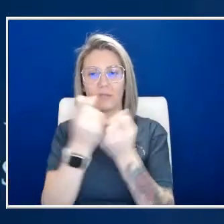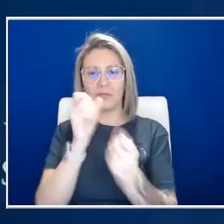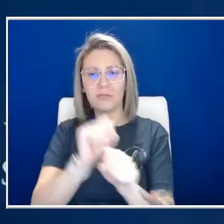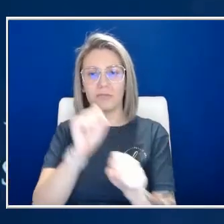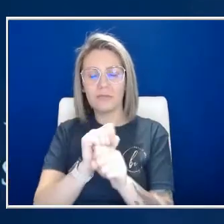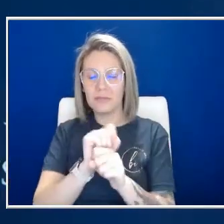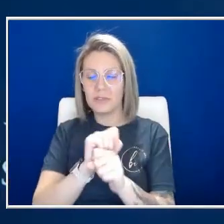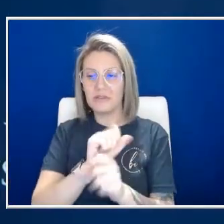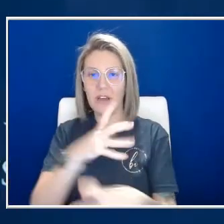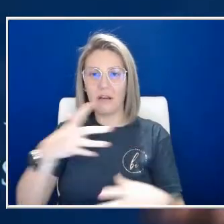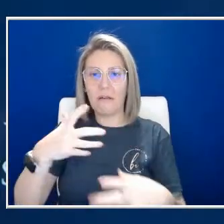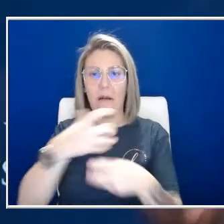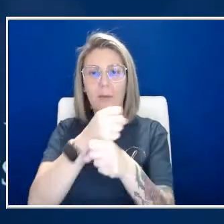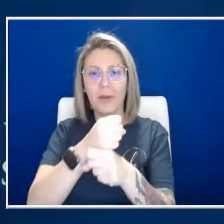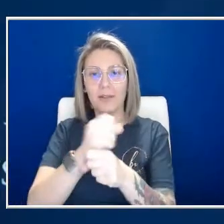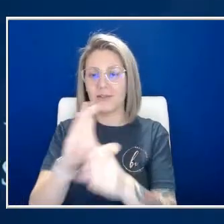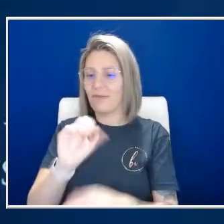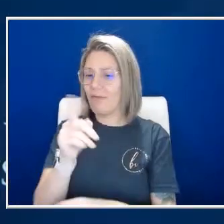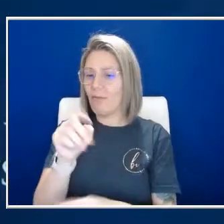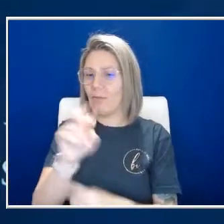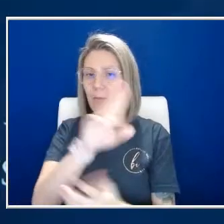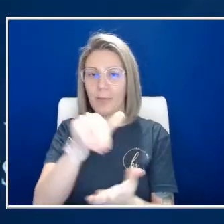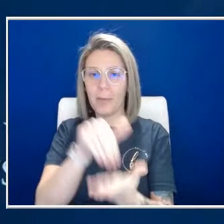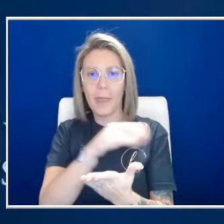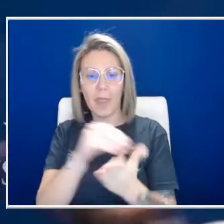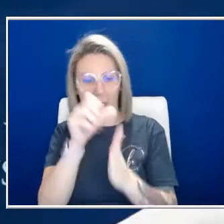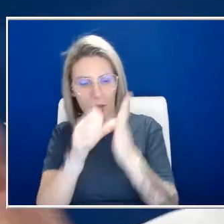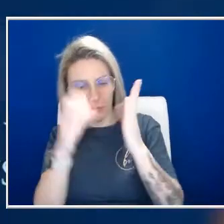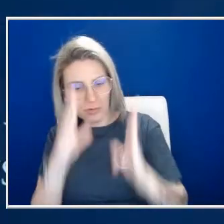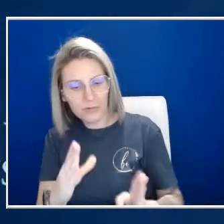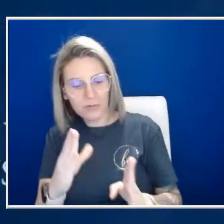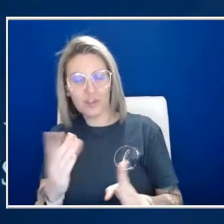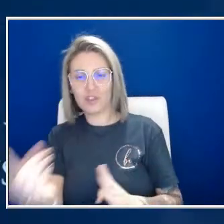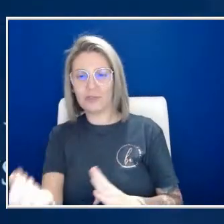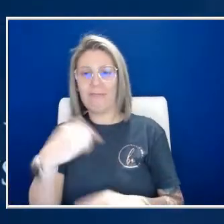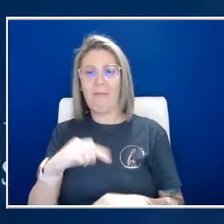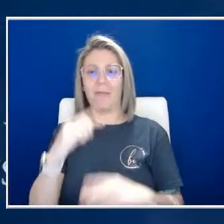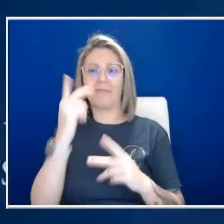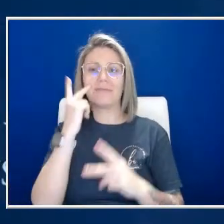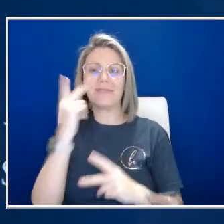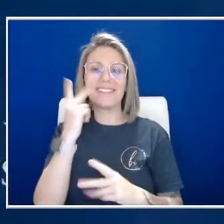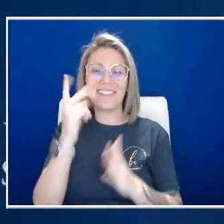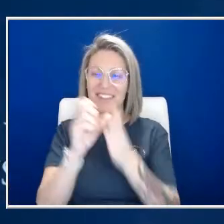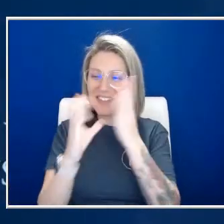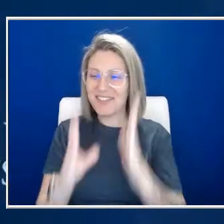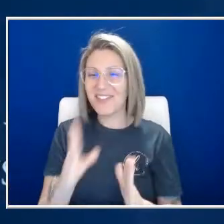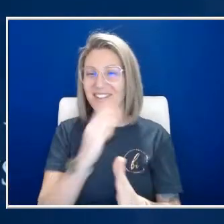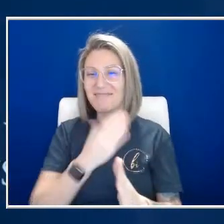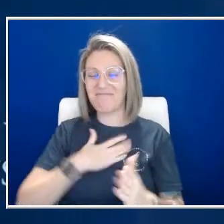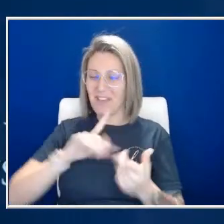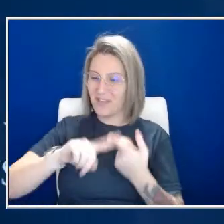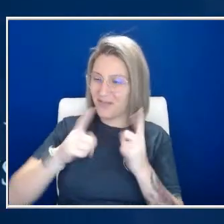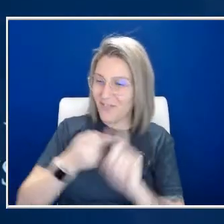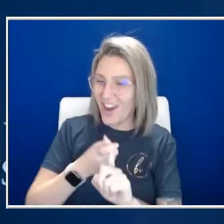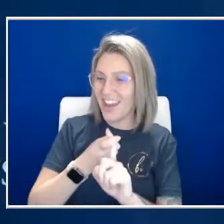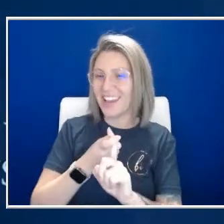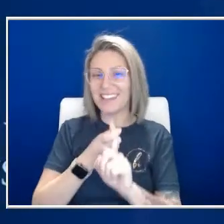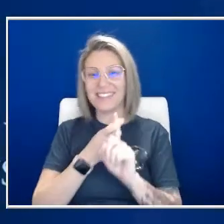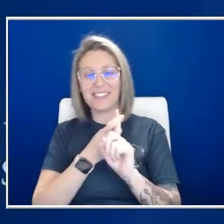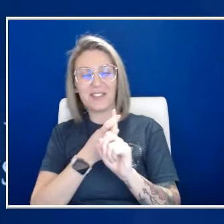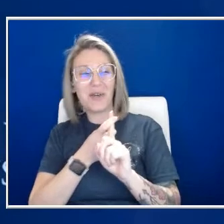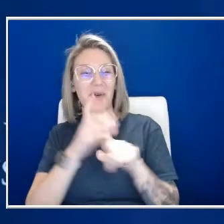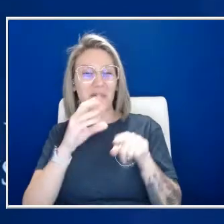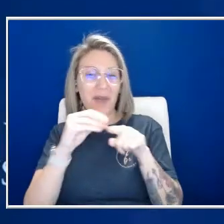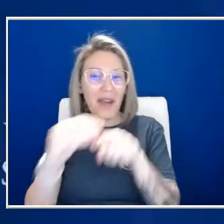and having the surgeon, she came to see the surgeon, but I brought in my friends, the medical and radiation oncologists, and it turned out we actually